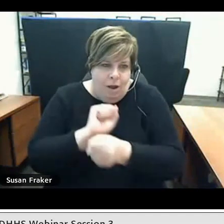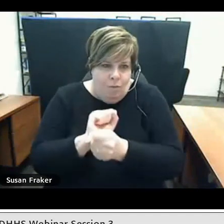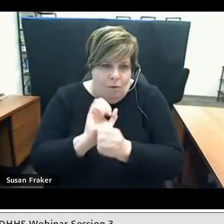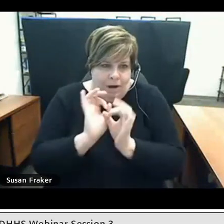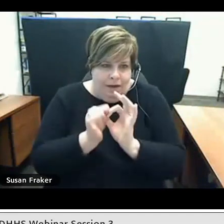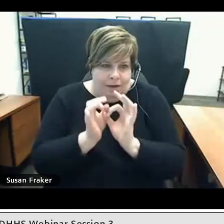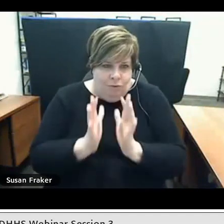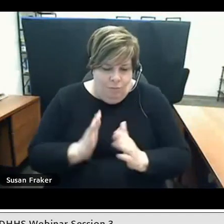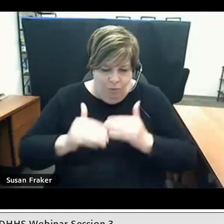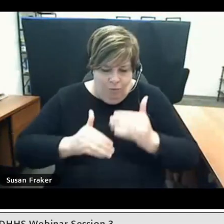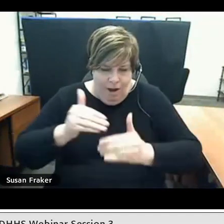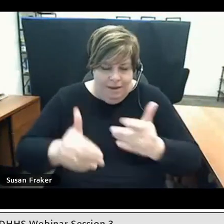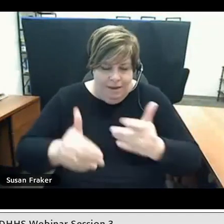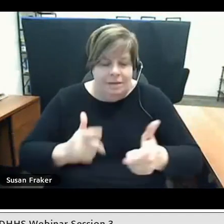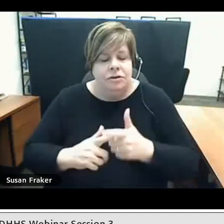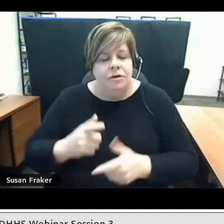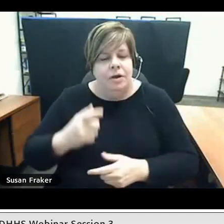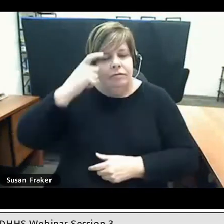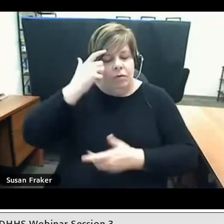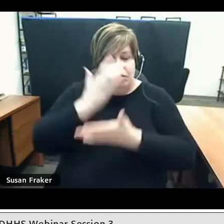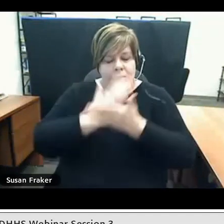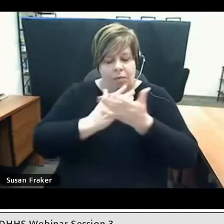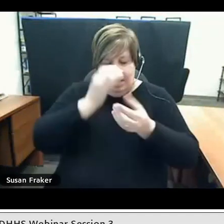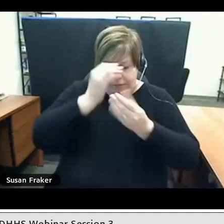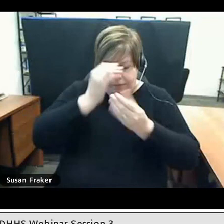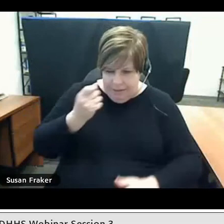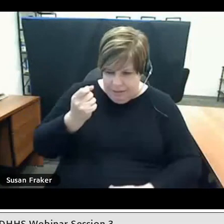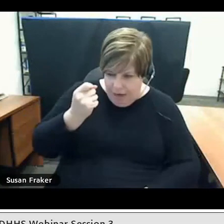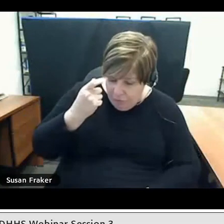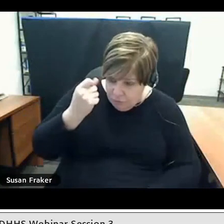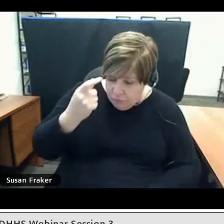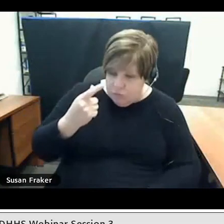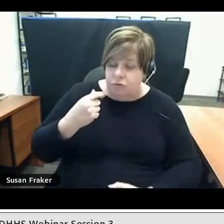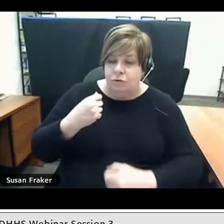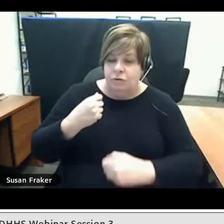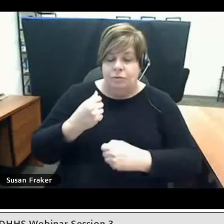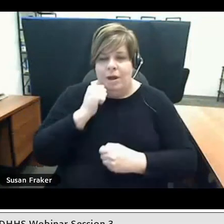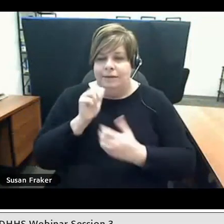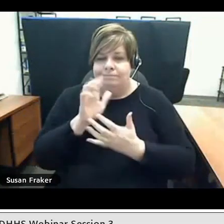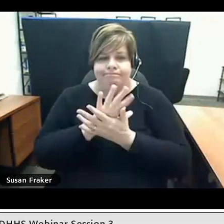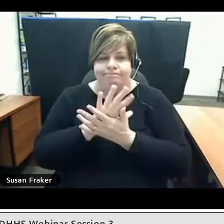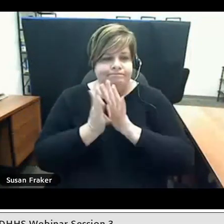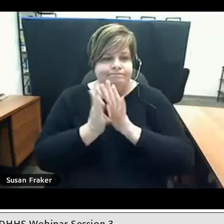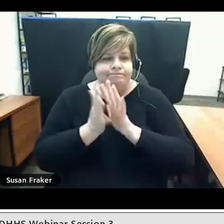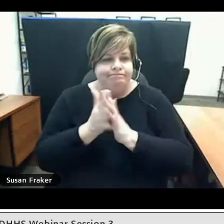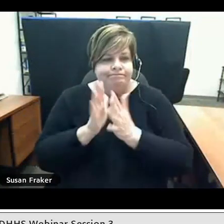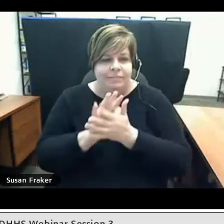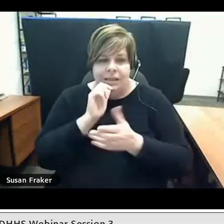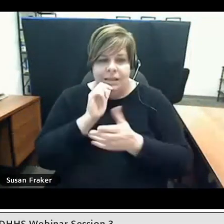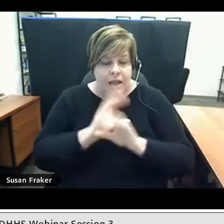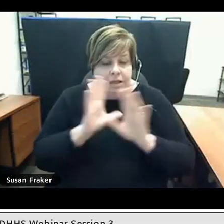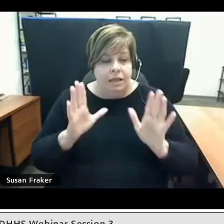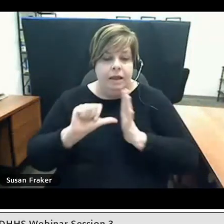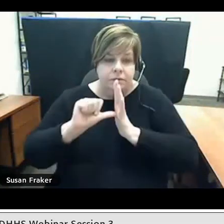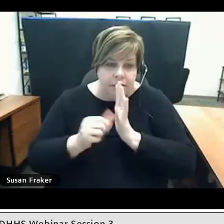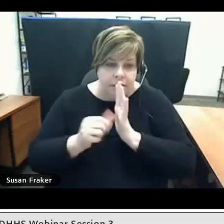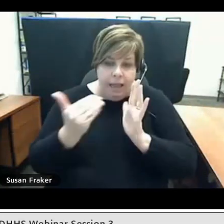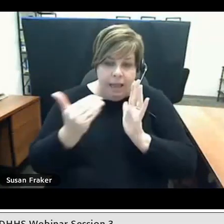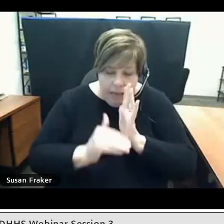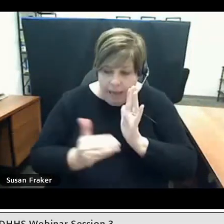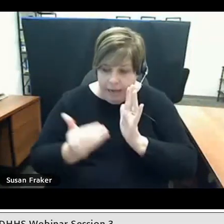to be mindful of what information is being understood and what information is not, and to do repetition and to do checking